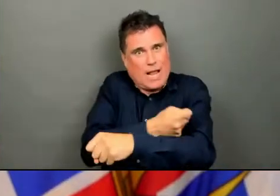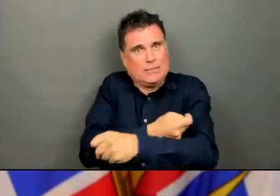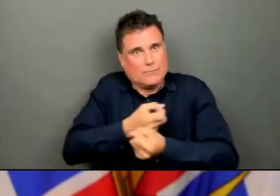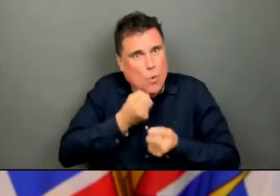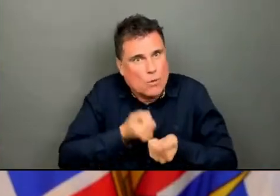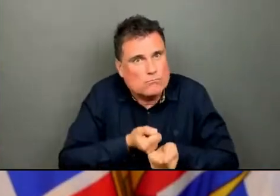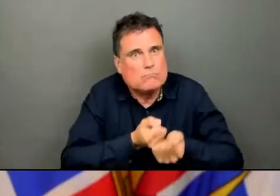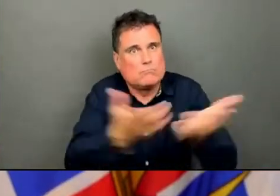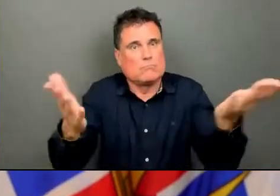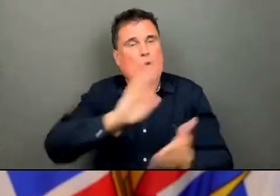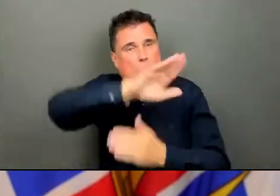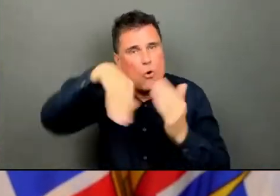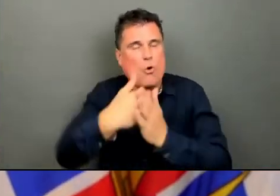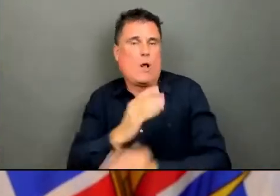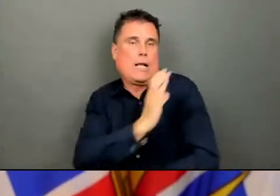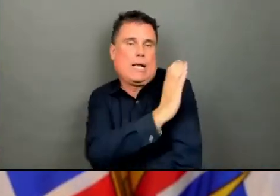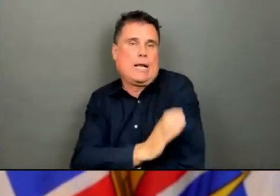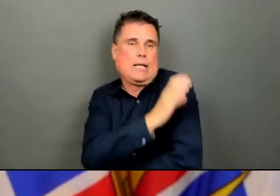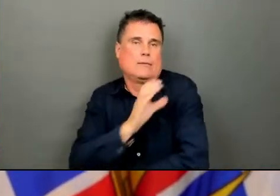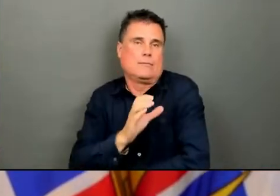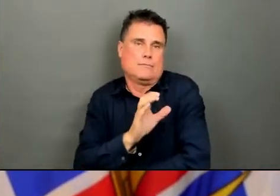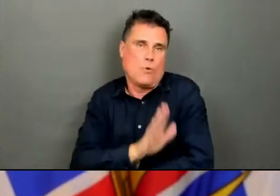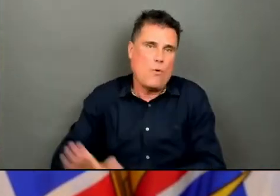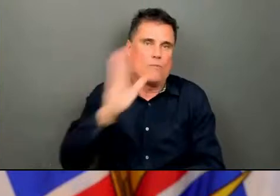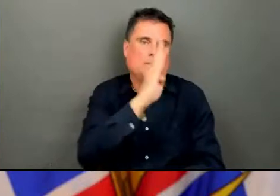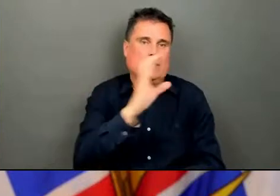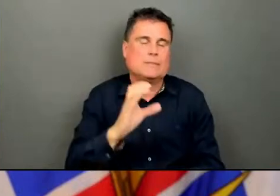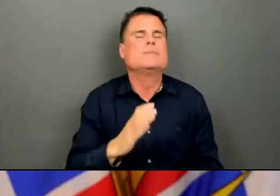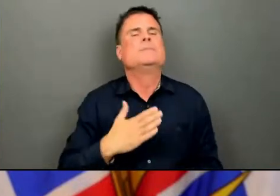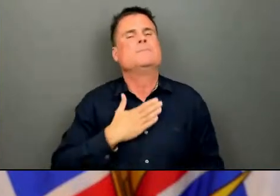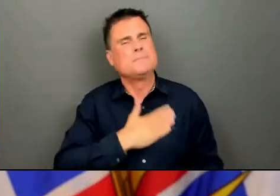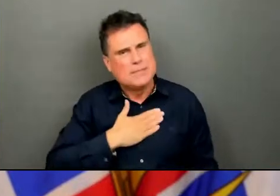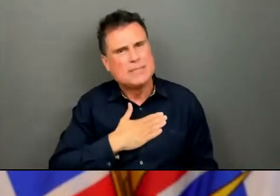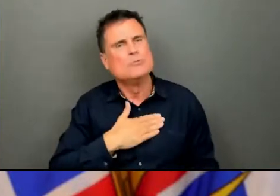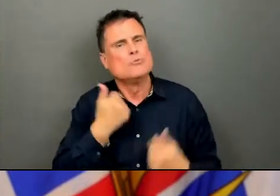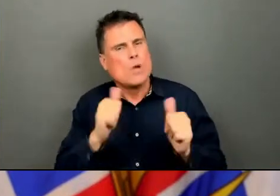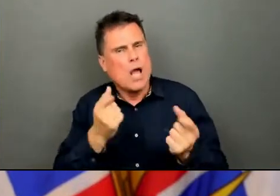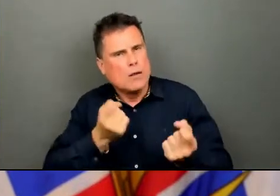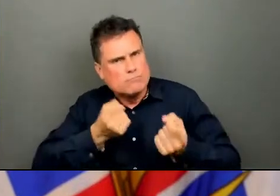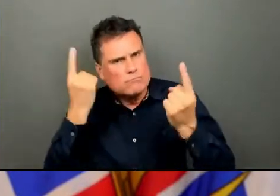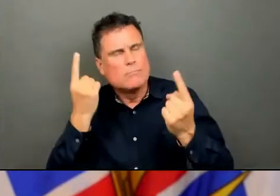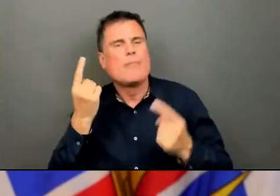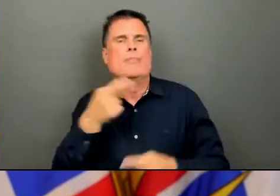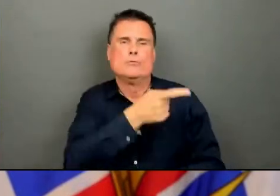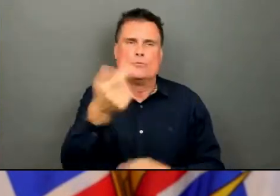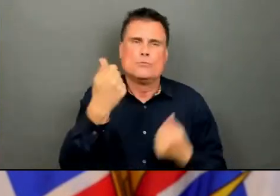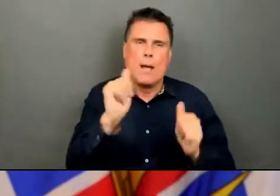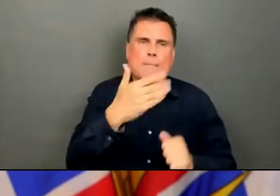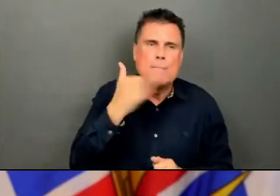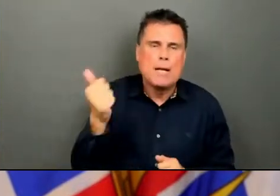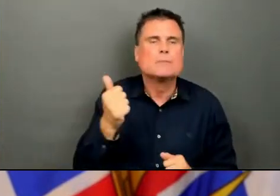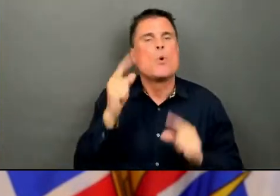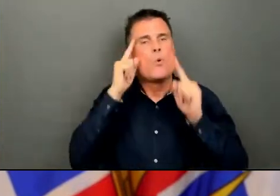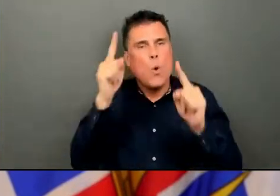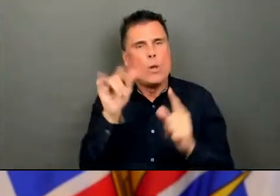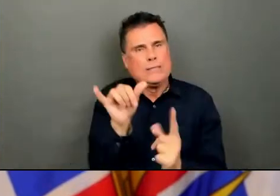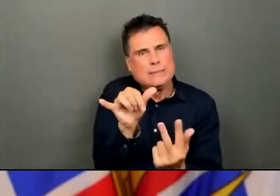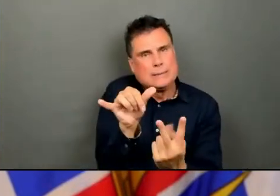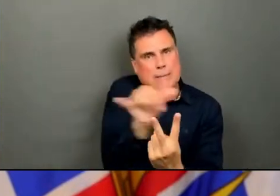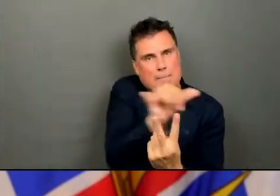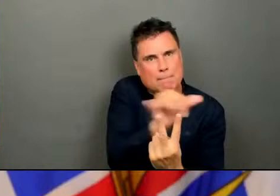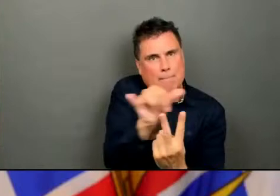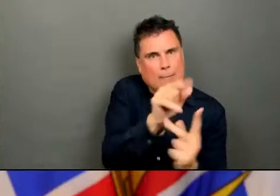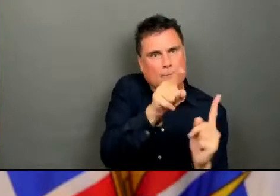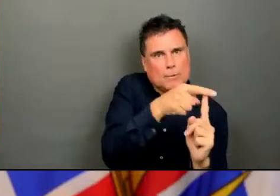basis. So just be rest assured that we will do our best to make sure you get the same vaccine that you had for your first